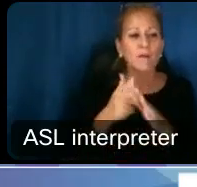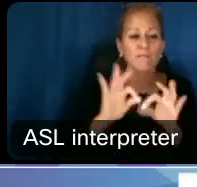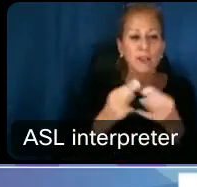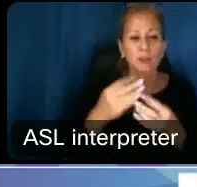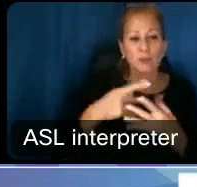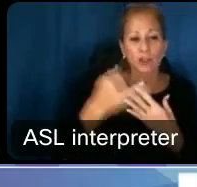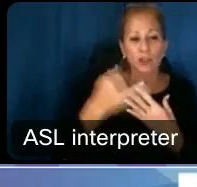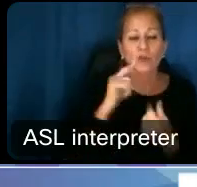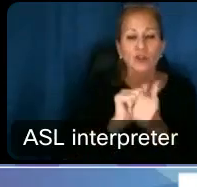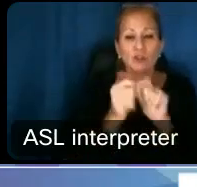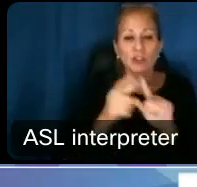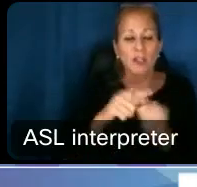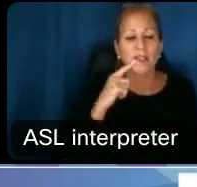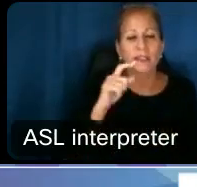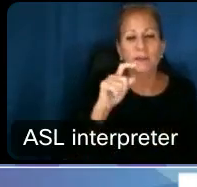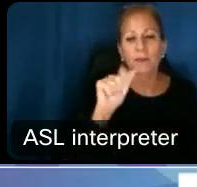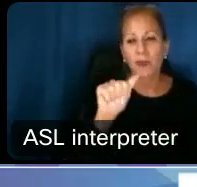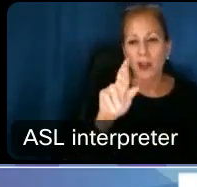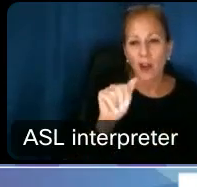in Arabic and Urdu.